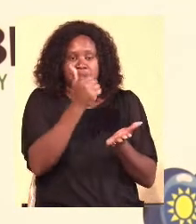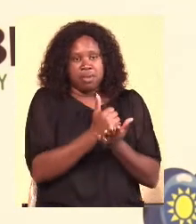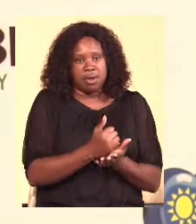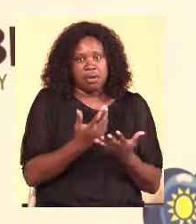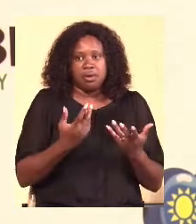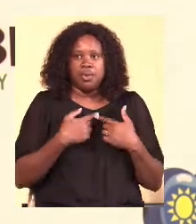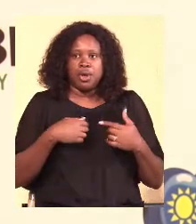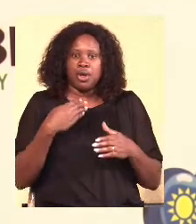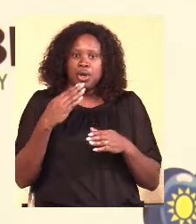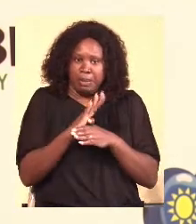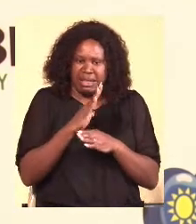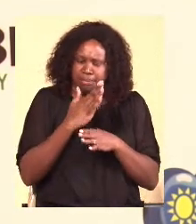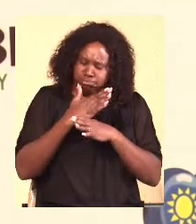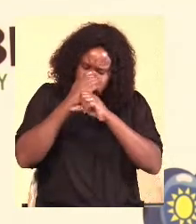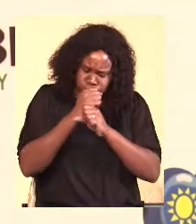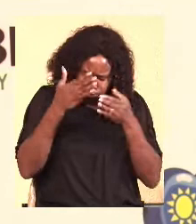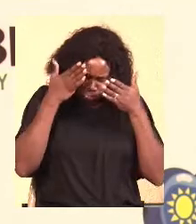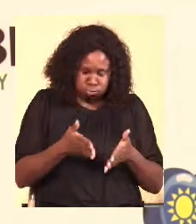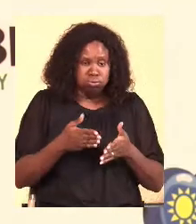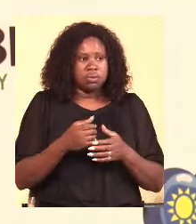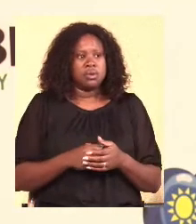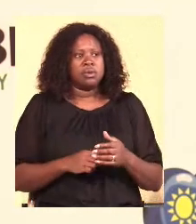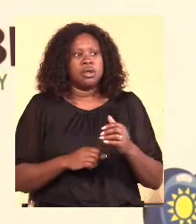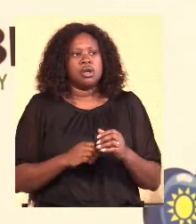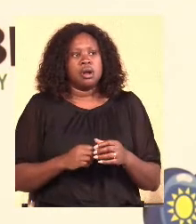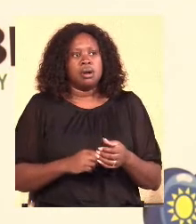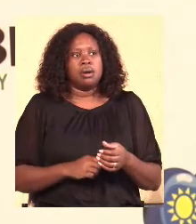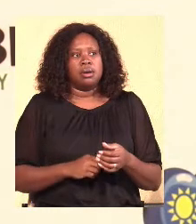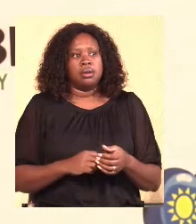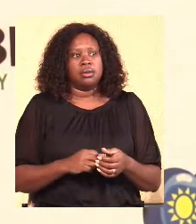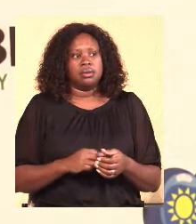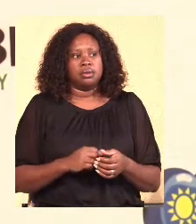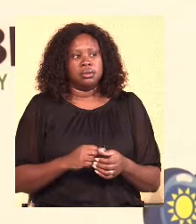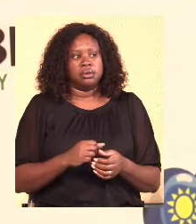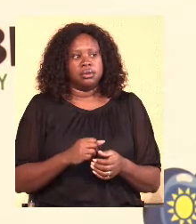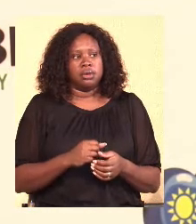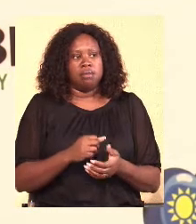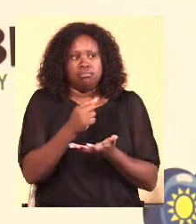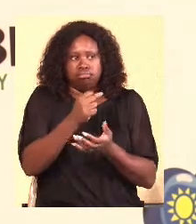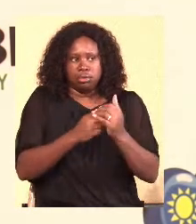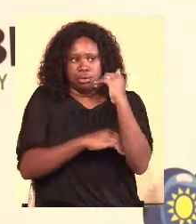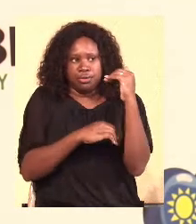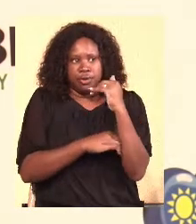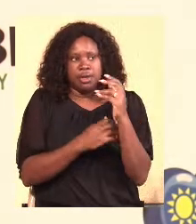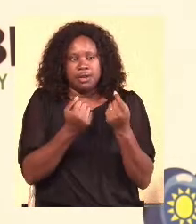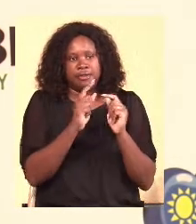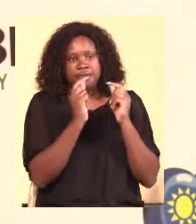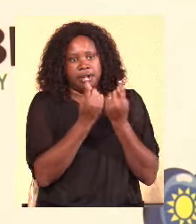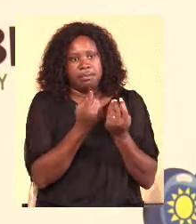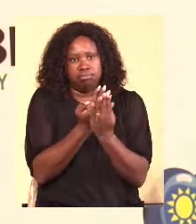working very hard on that. Our grants office has teams that are putting together those